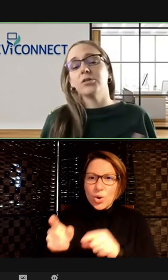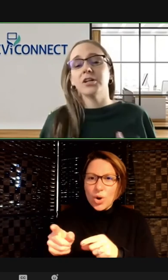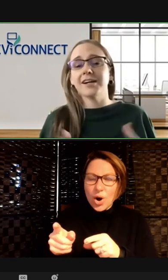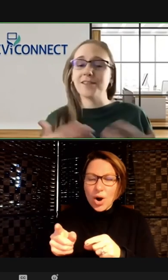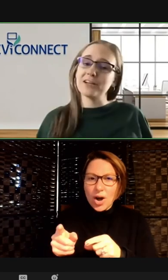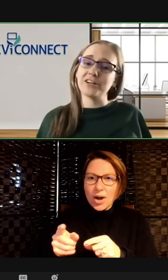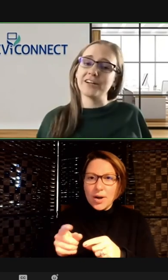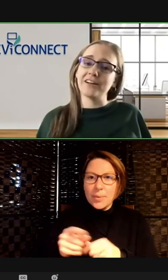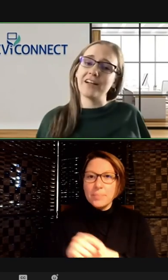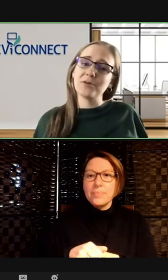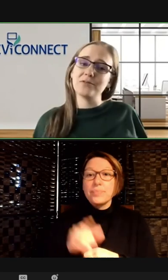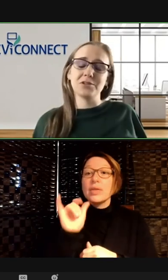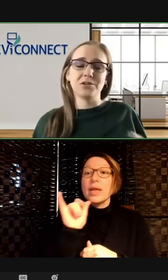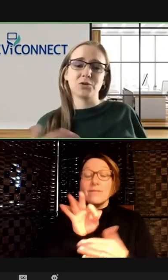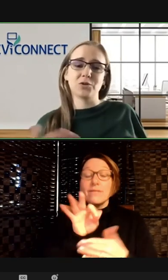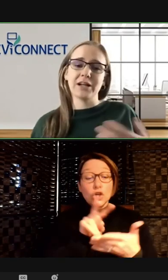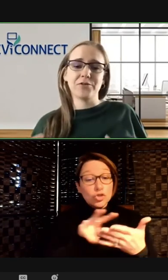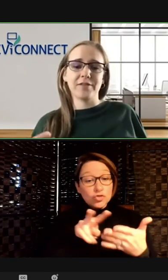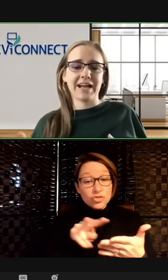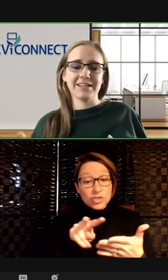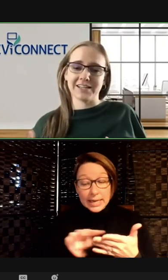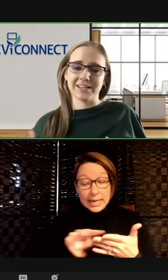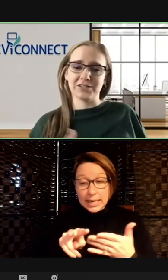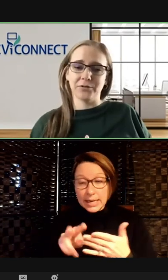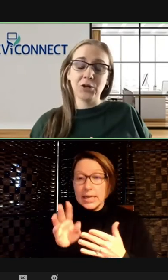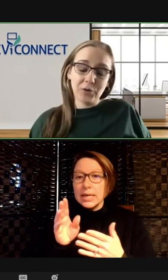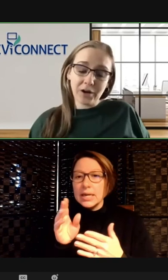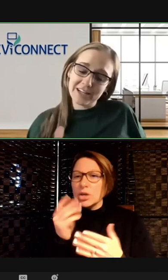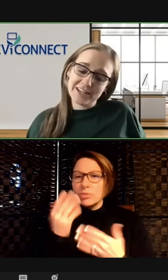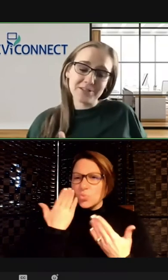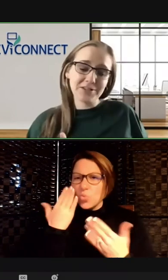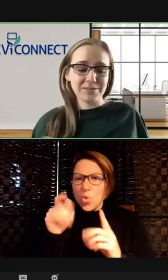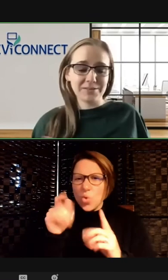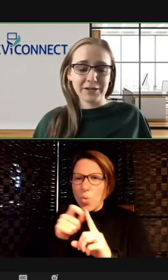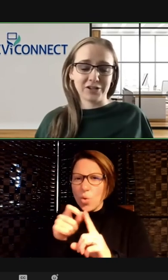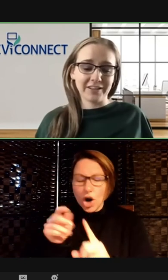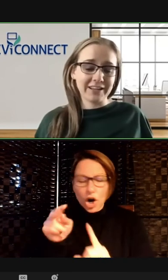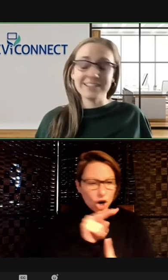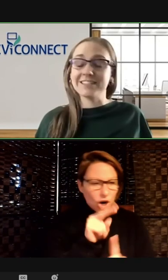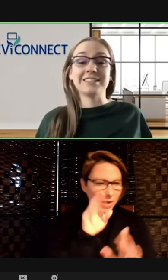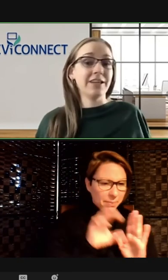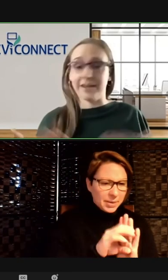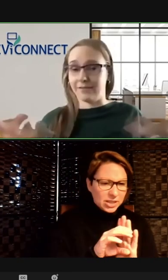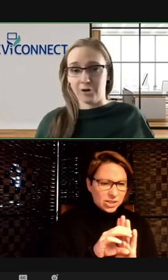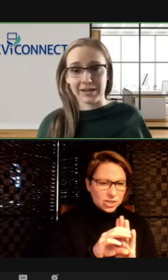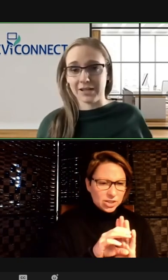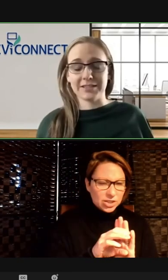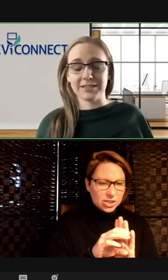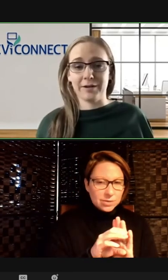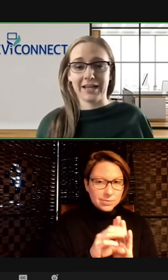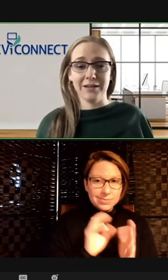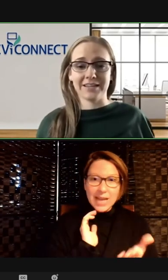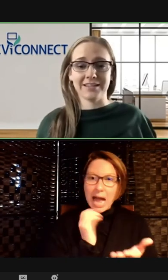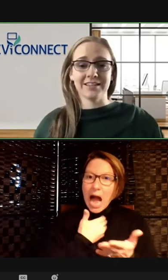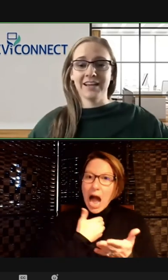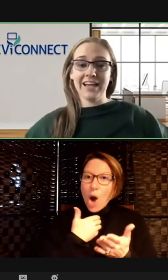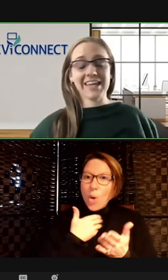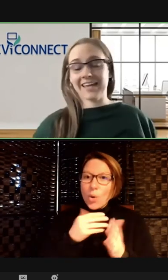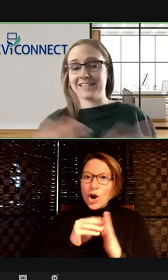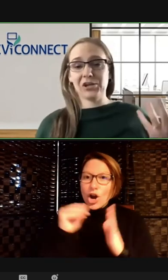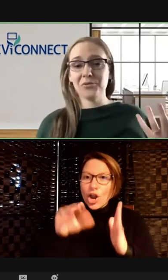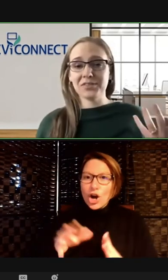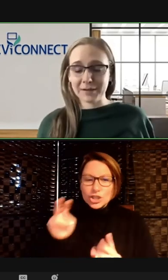to a word you don't know, look at the picture and it'll help you, sort it out through that context clue. Well, our kiddos look at the picture and they're like, I still have no idea what's going on